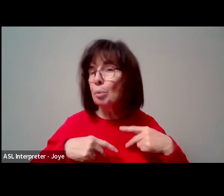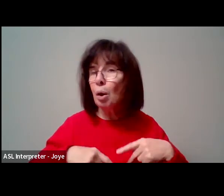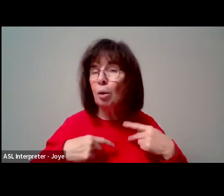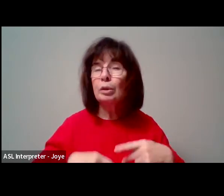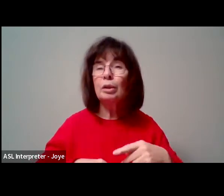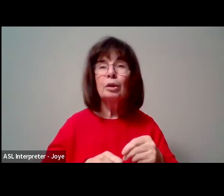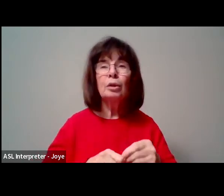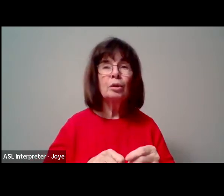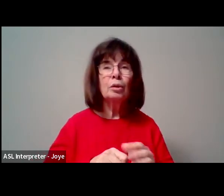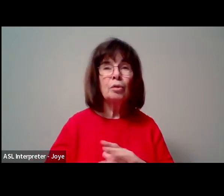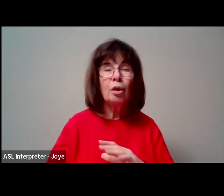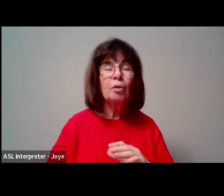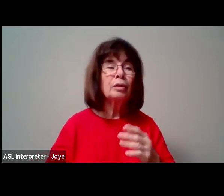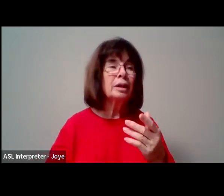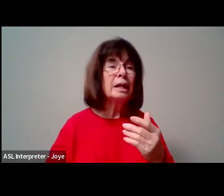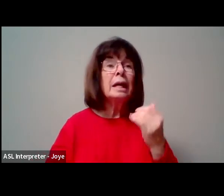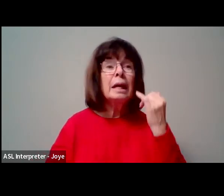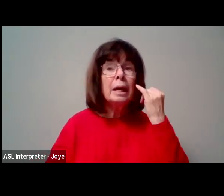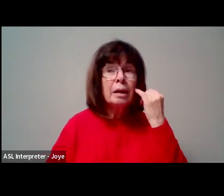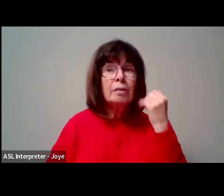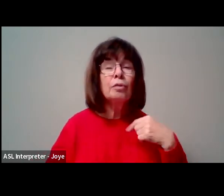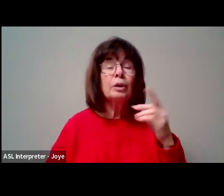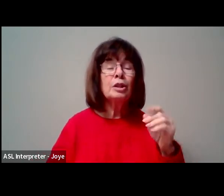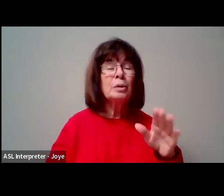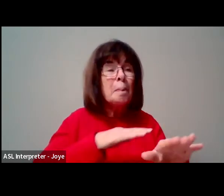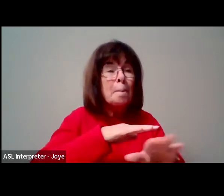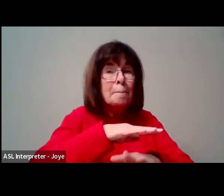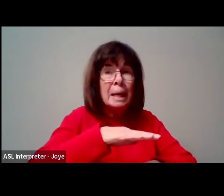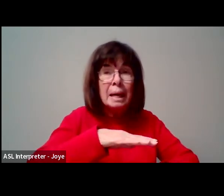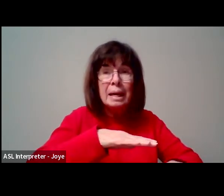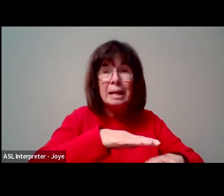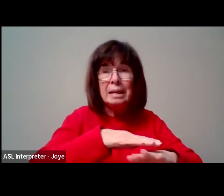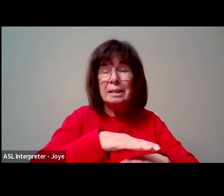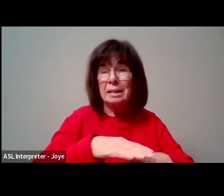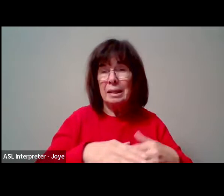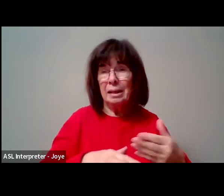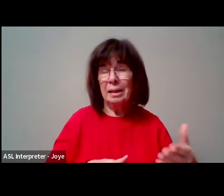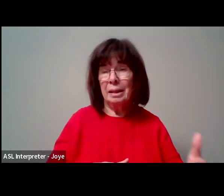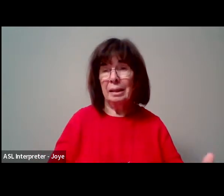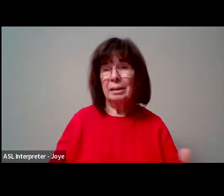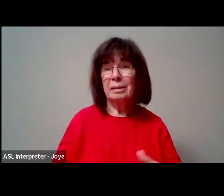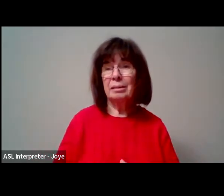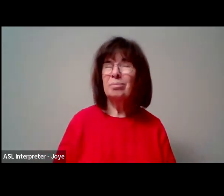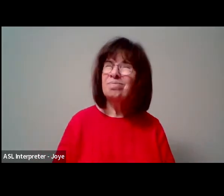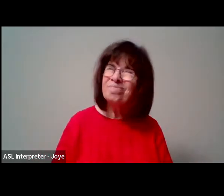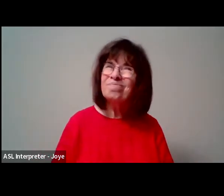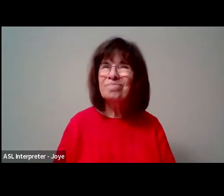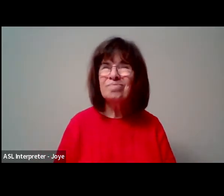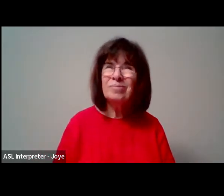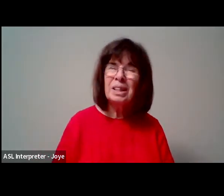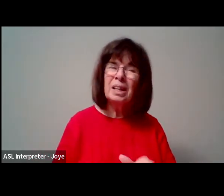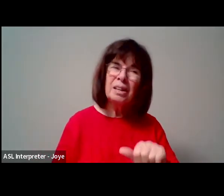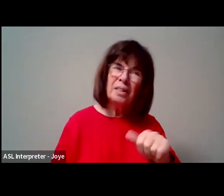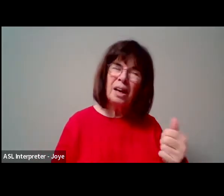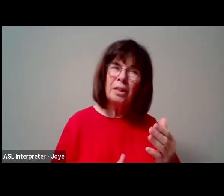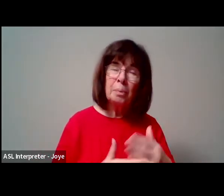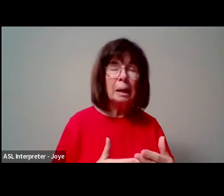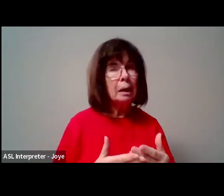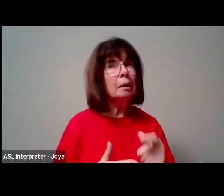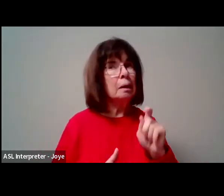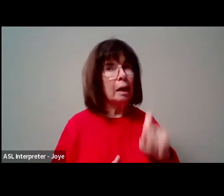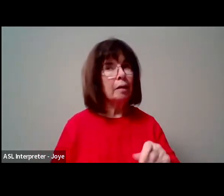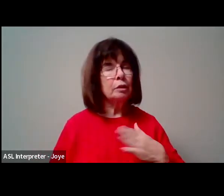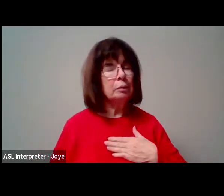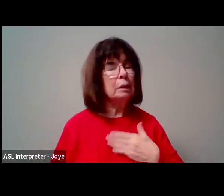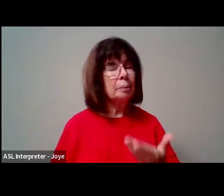we do some of the basic things. And so, just kind of, I guess the other piece, and I got to admit, I've